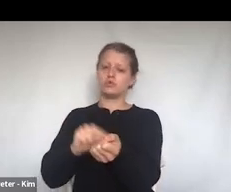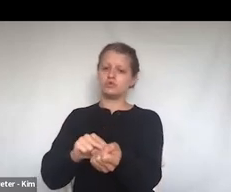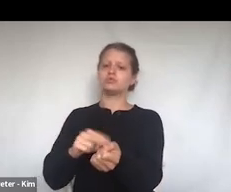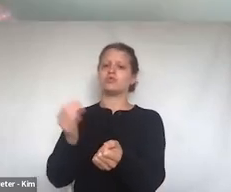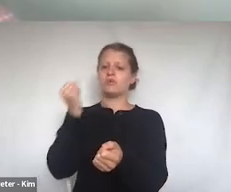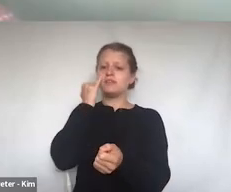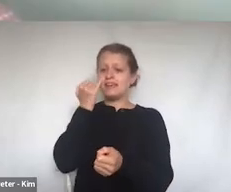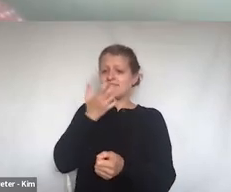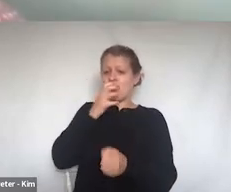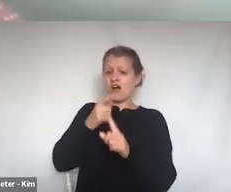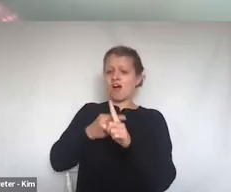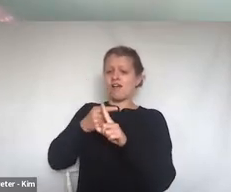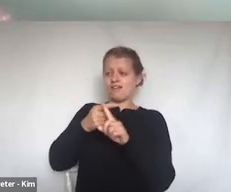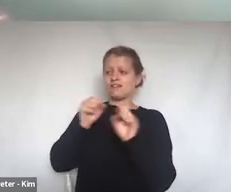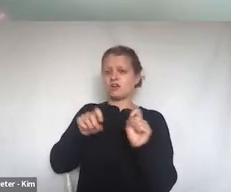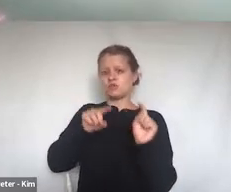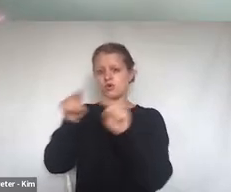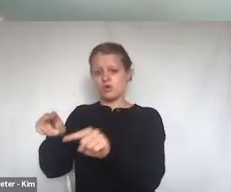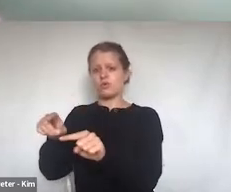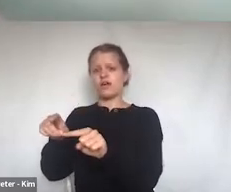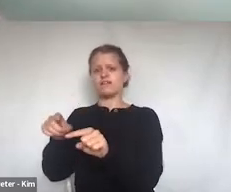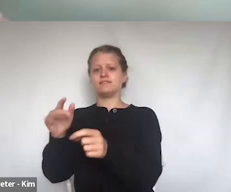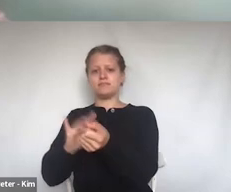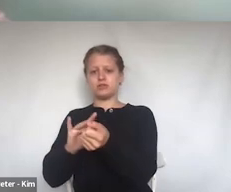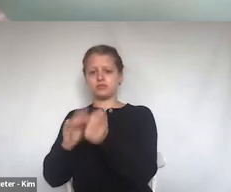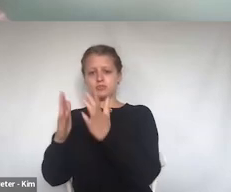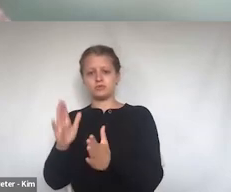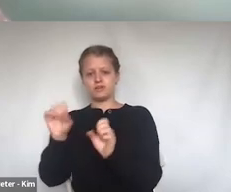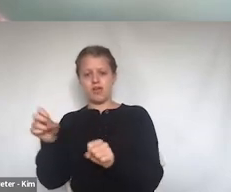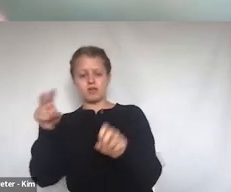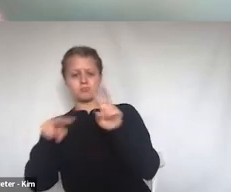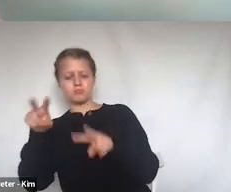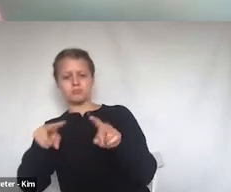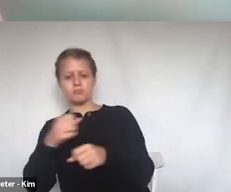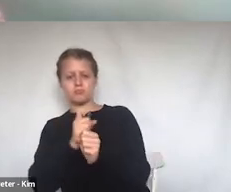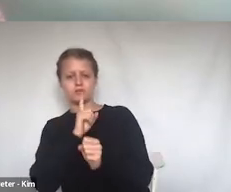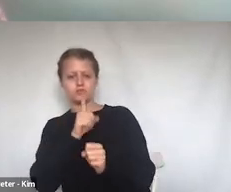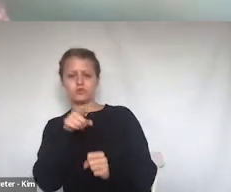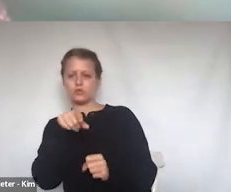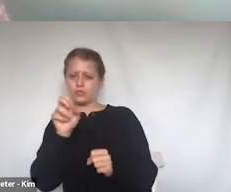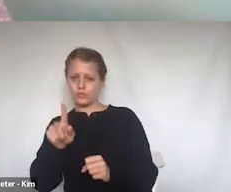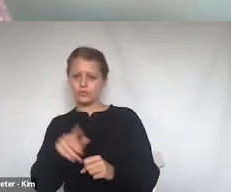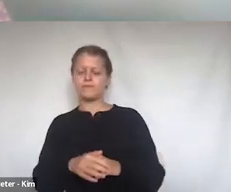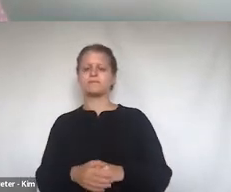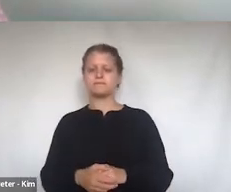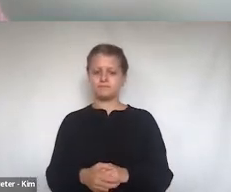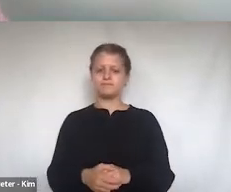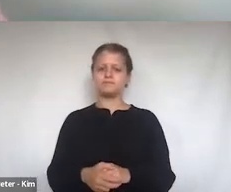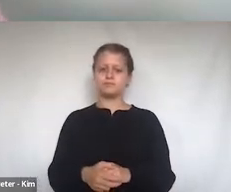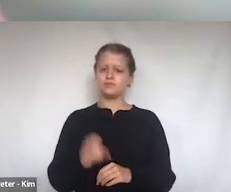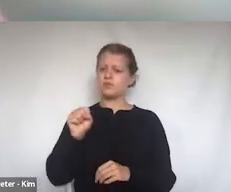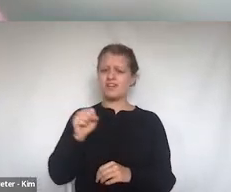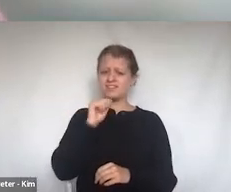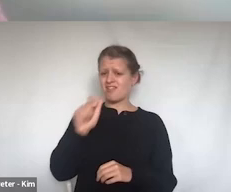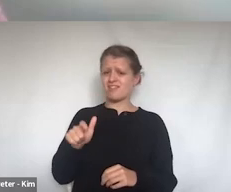correct? Absolutely. These are designed so that anybody could pick these up and apply them. So you don't need to have a medical background